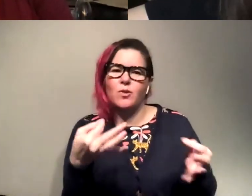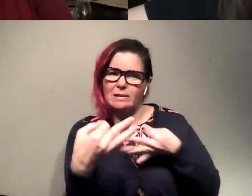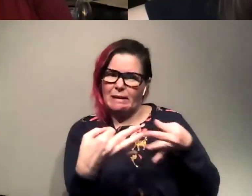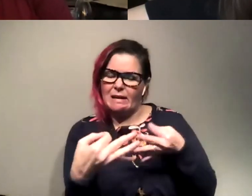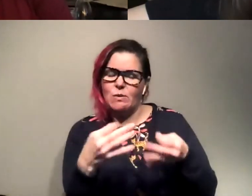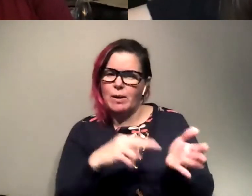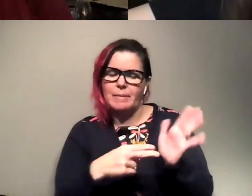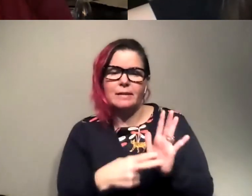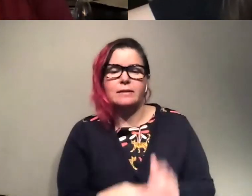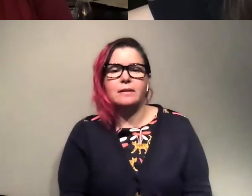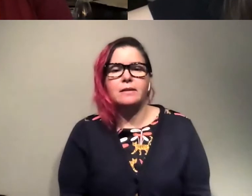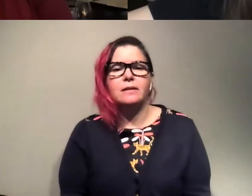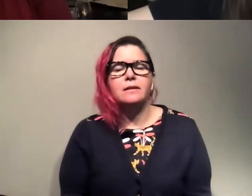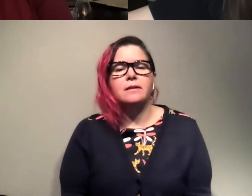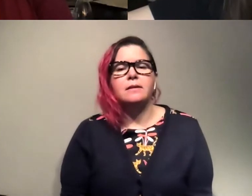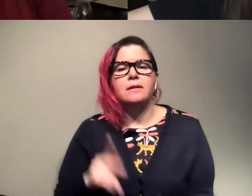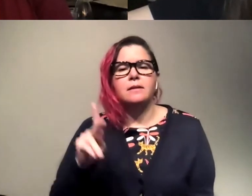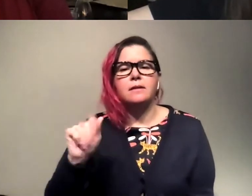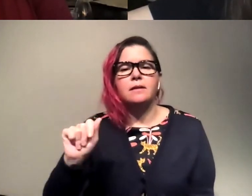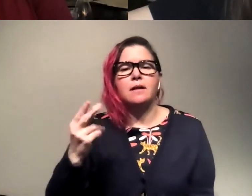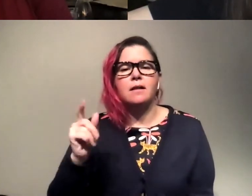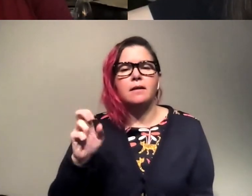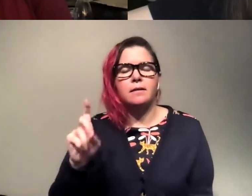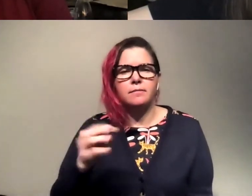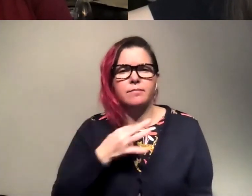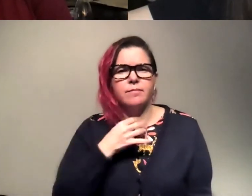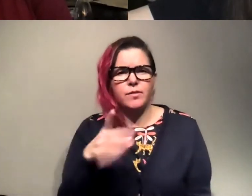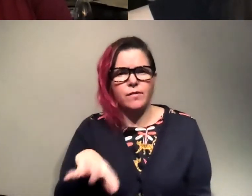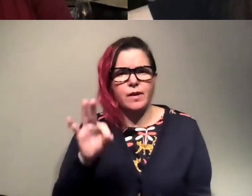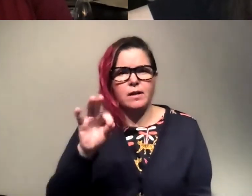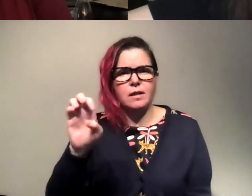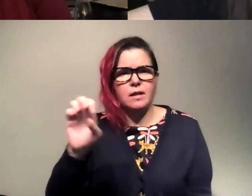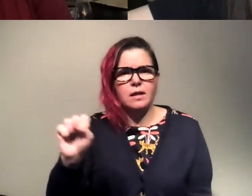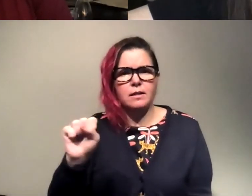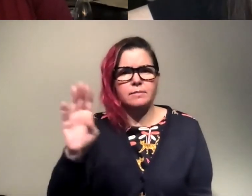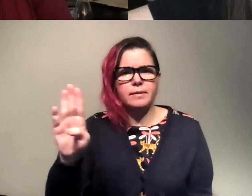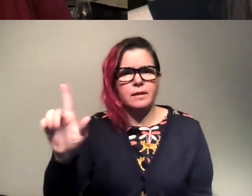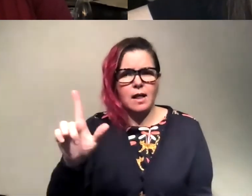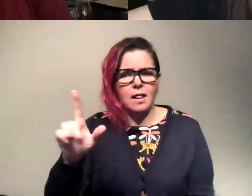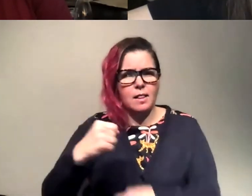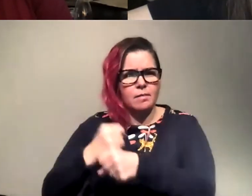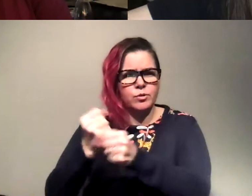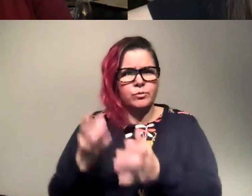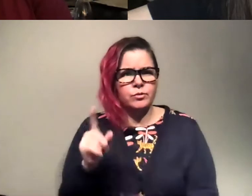means. But Khalid wants to know, have you found ESBL producers?